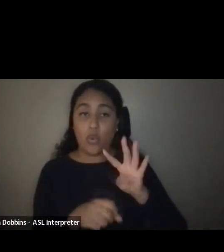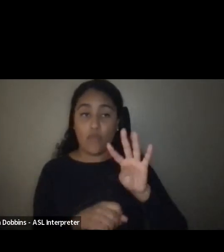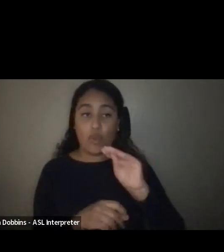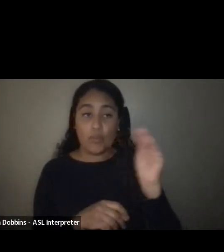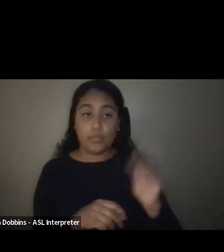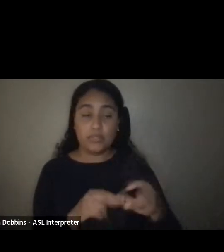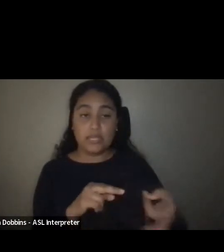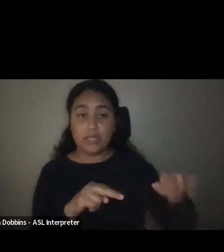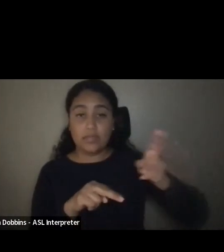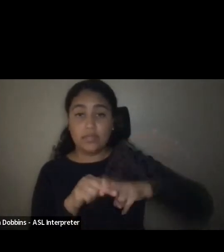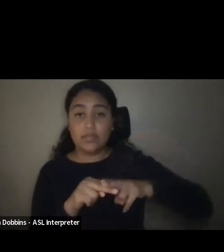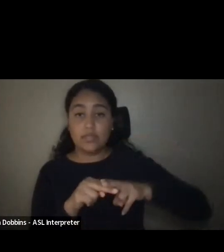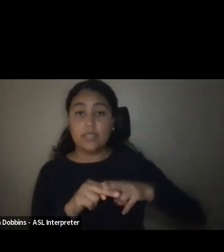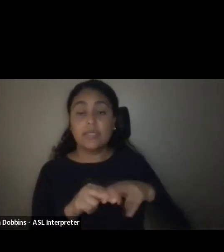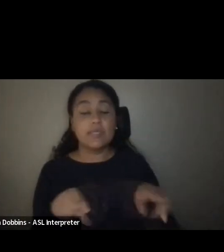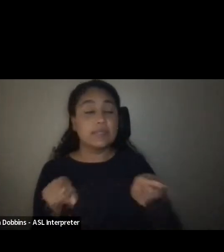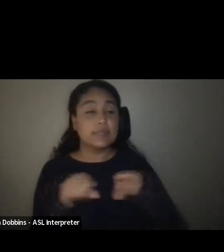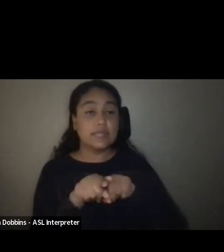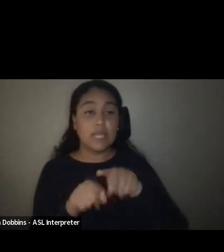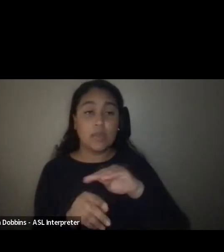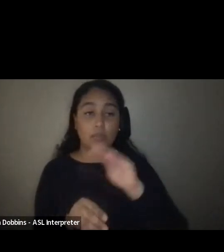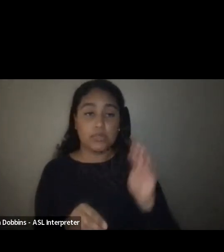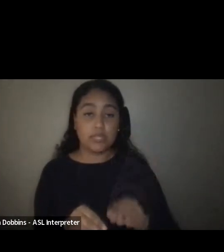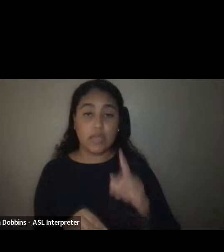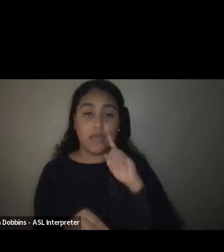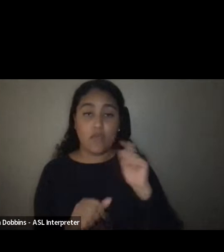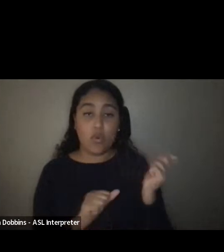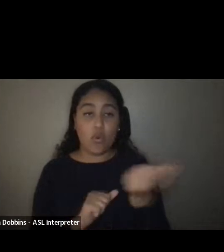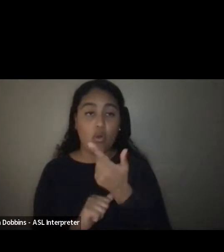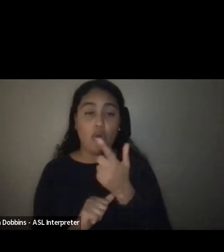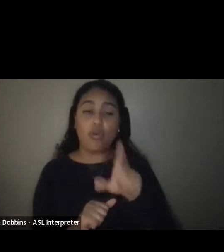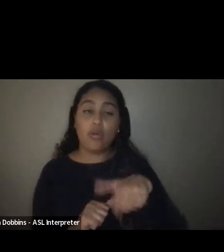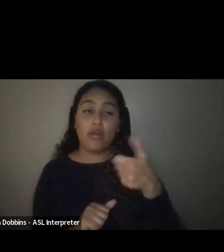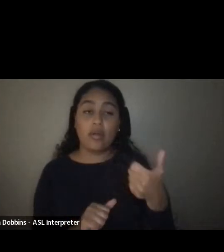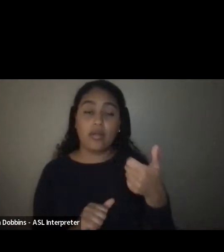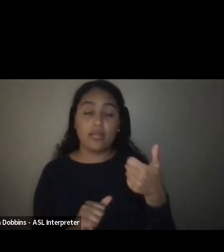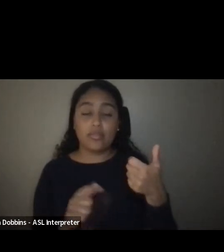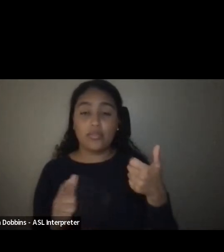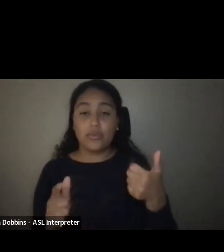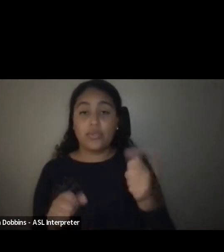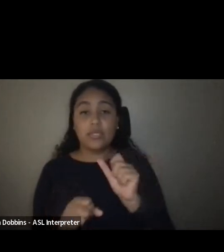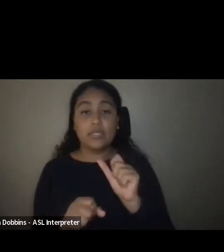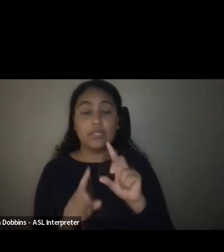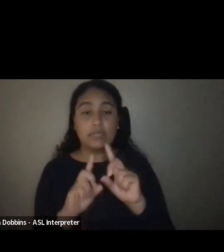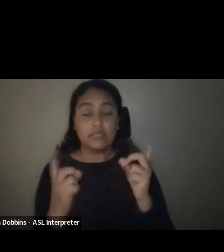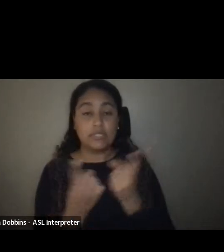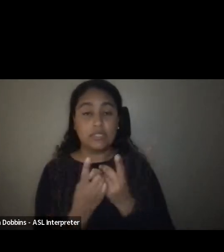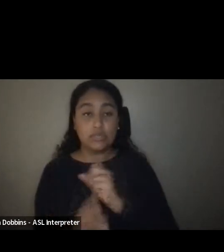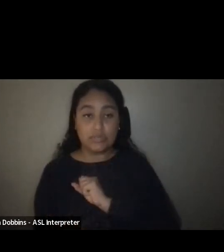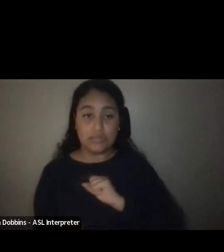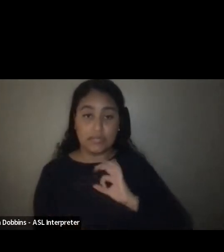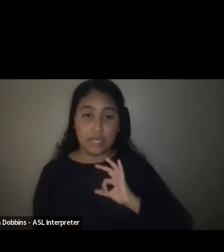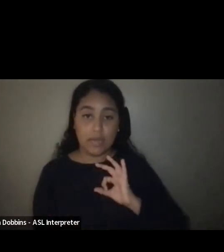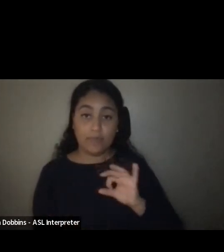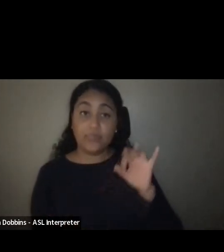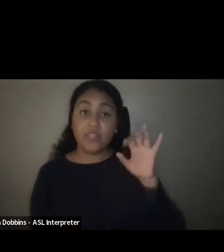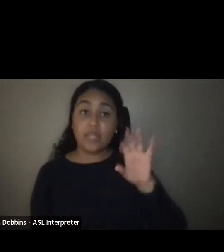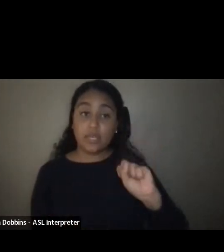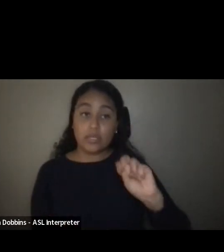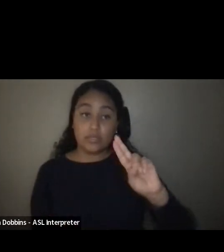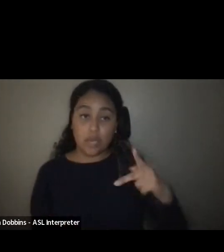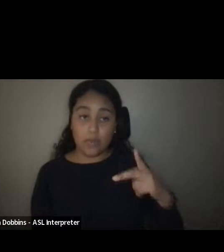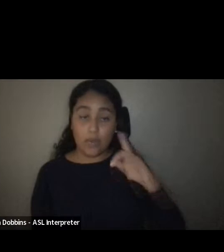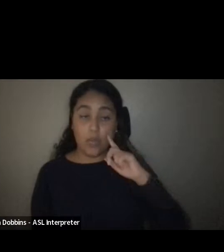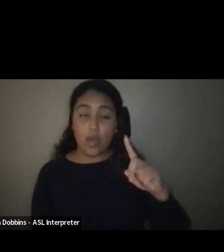the salary, which is the same percentage increase given to all other district employees. The superintendent will receive health and